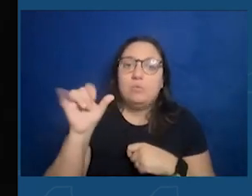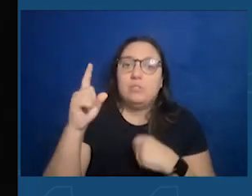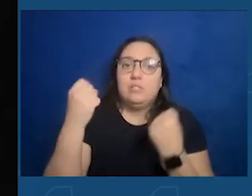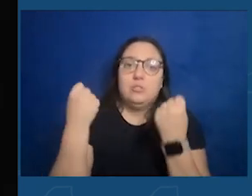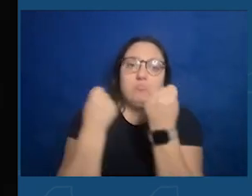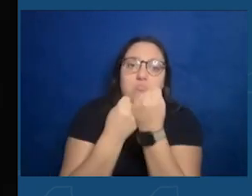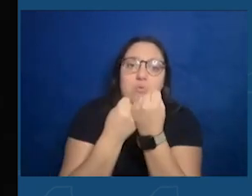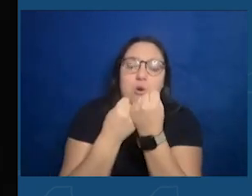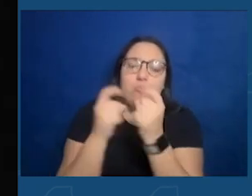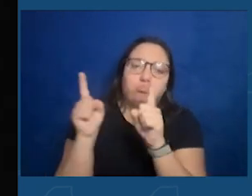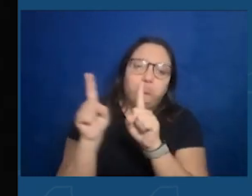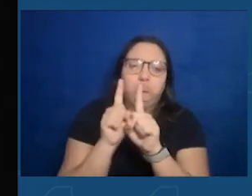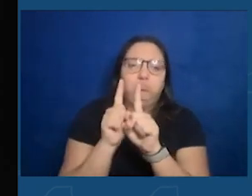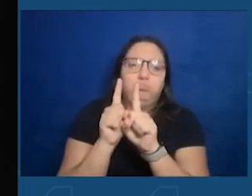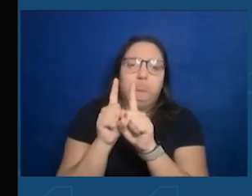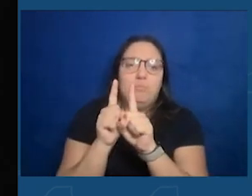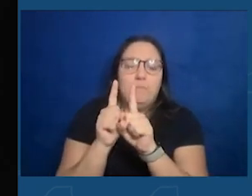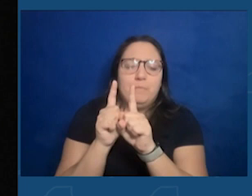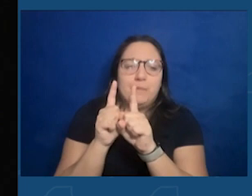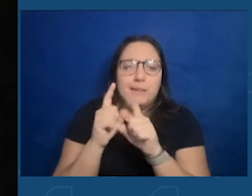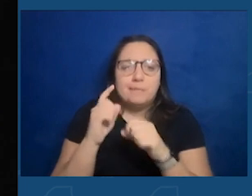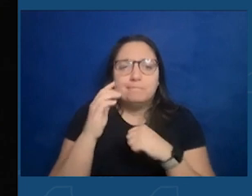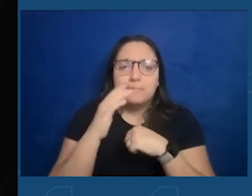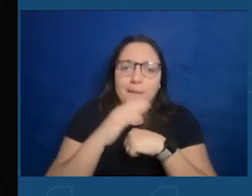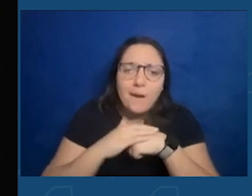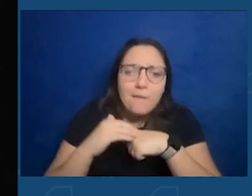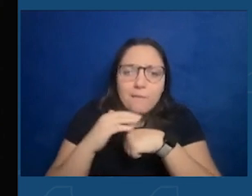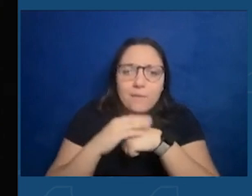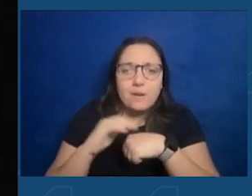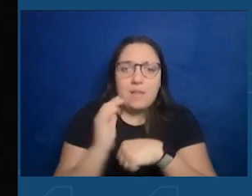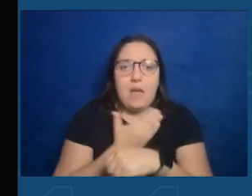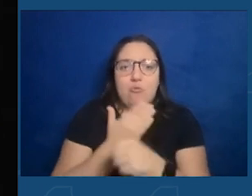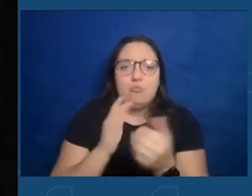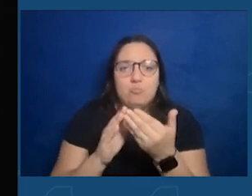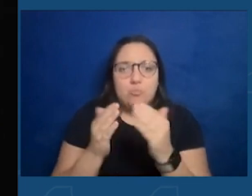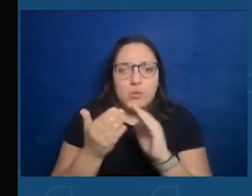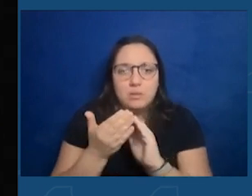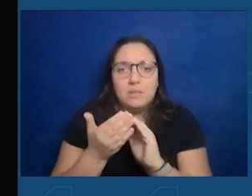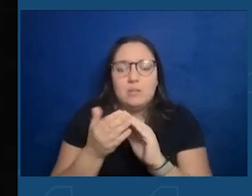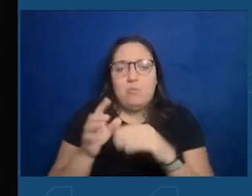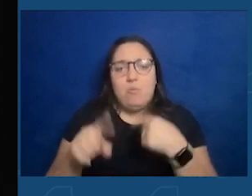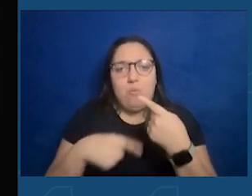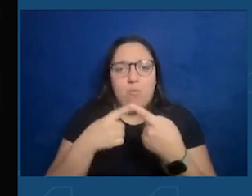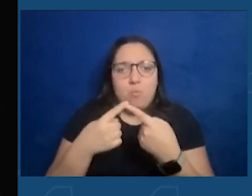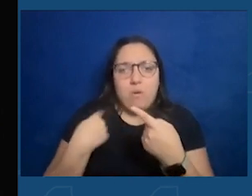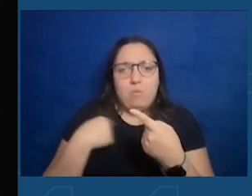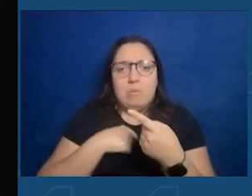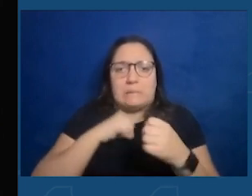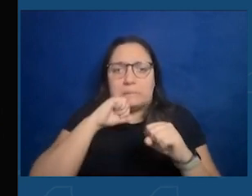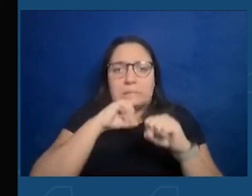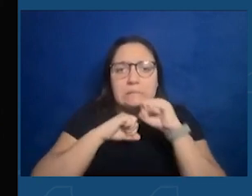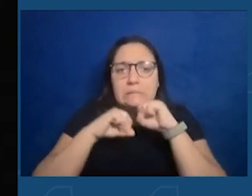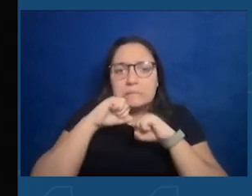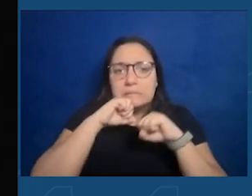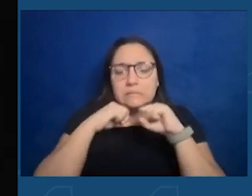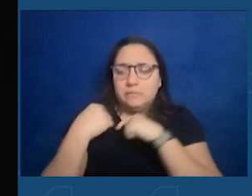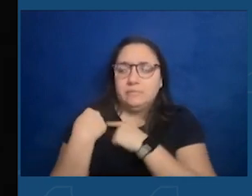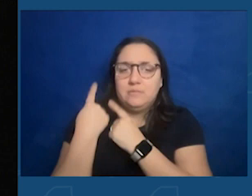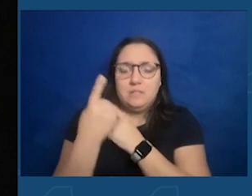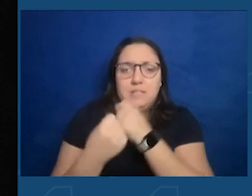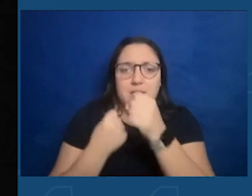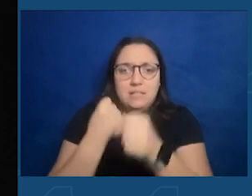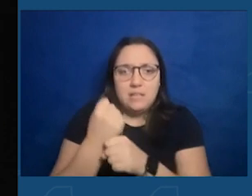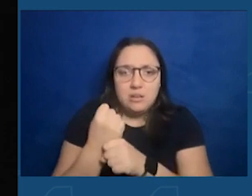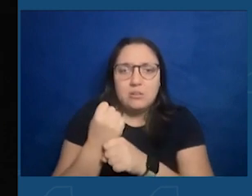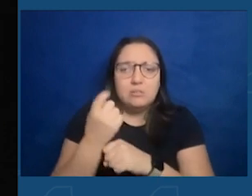side, comforting our community as we have gone through the past few years of a rise